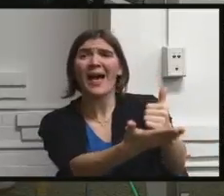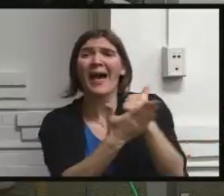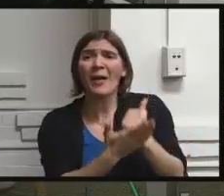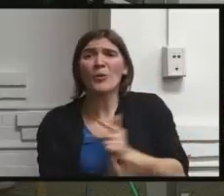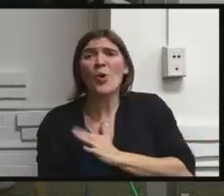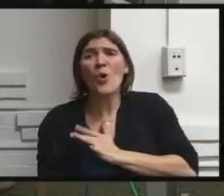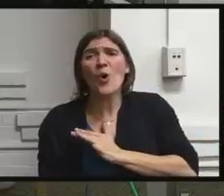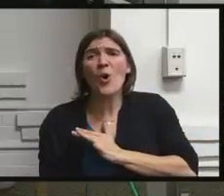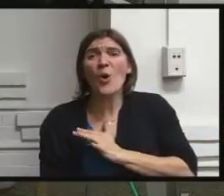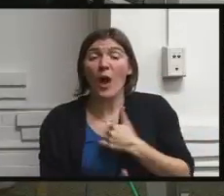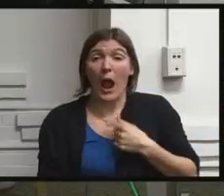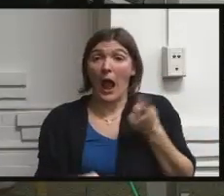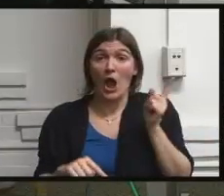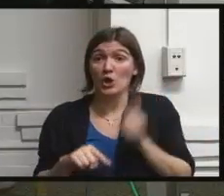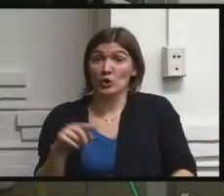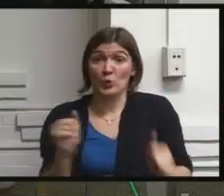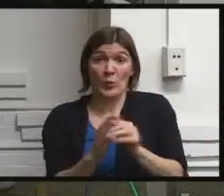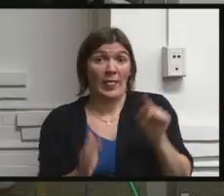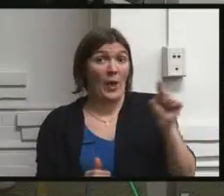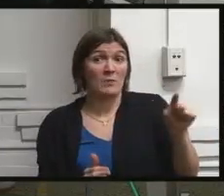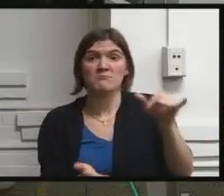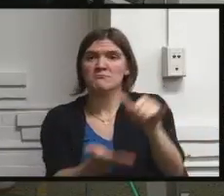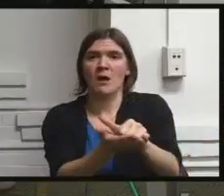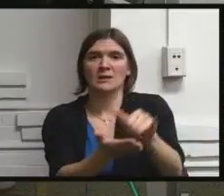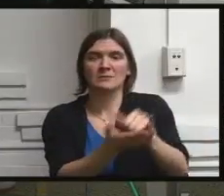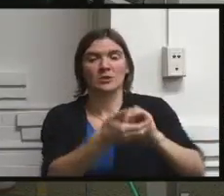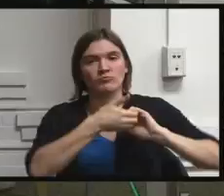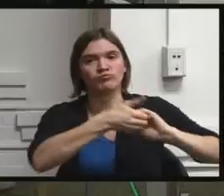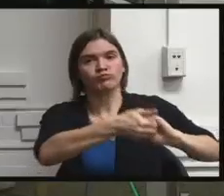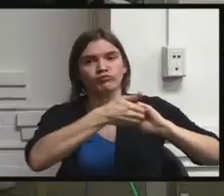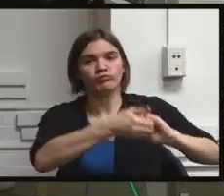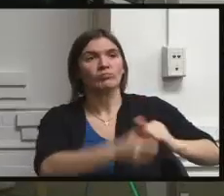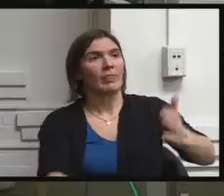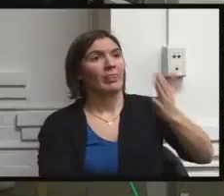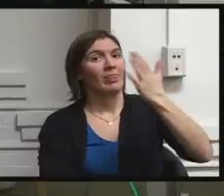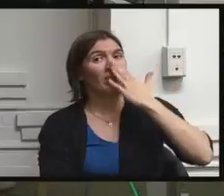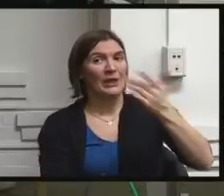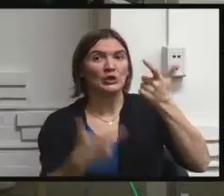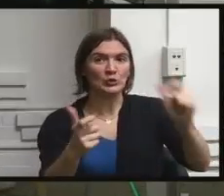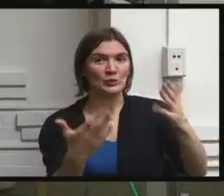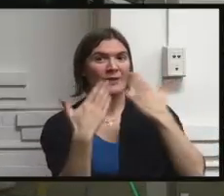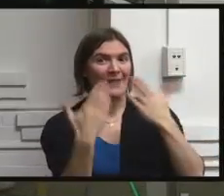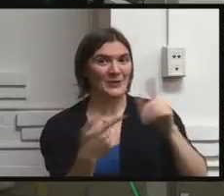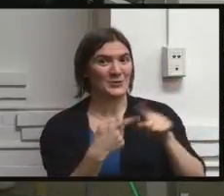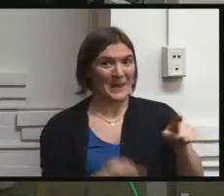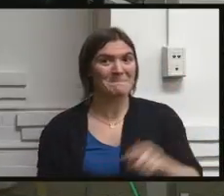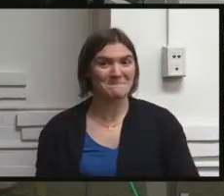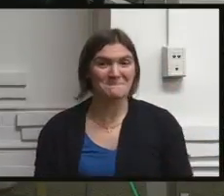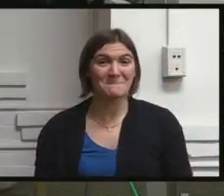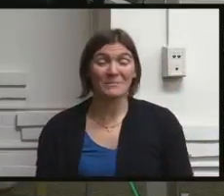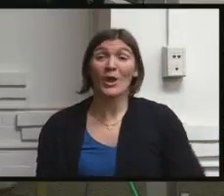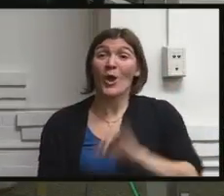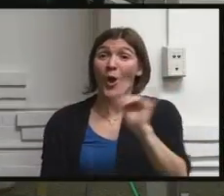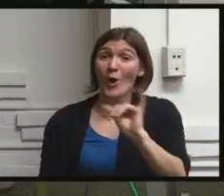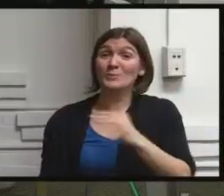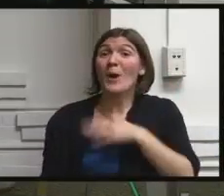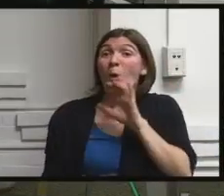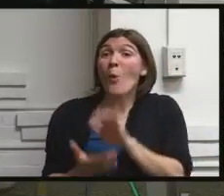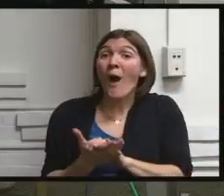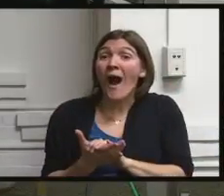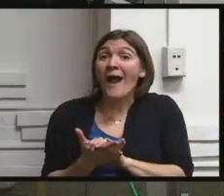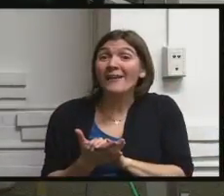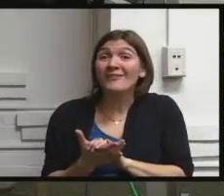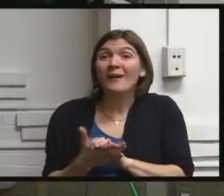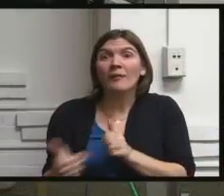and I'm not sure we could do the flower program without him. So I really want to send a big thank you out to him, and also my wife, who